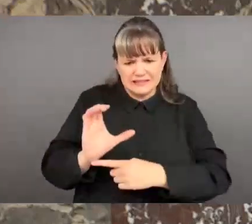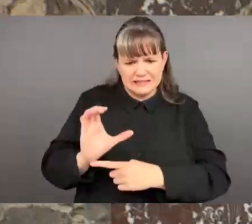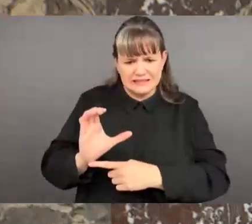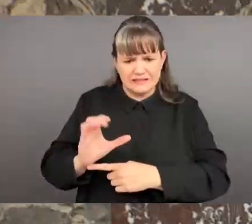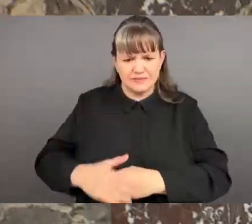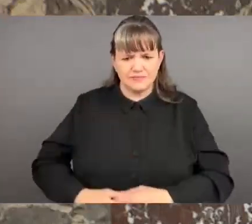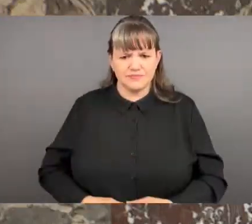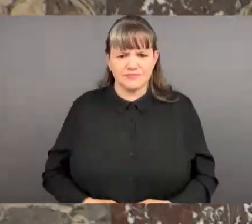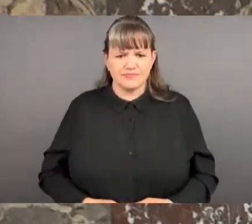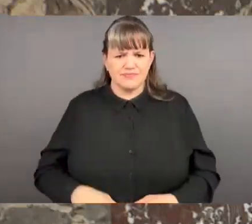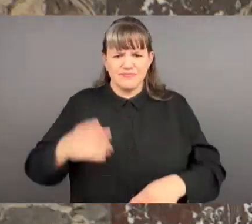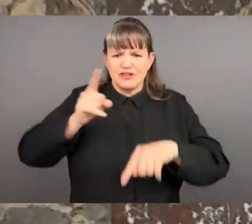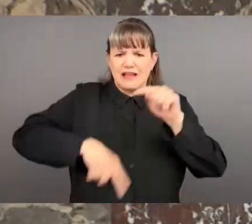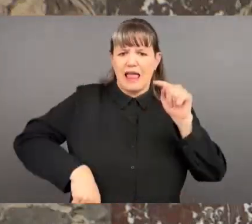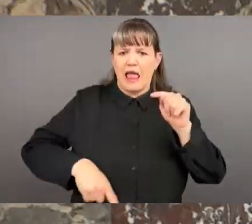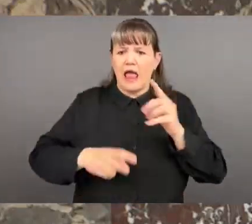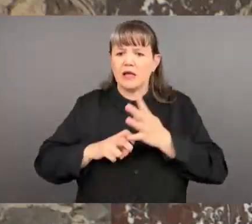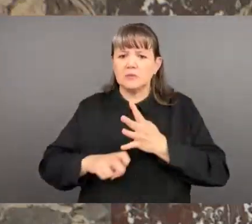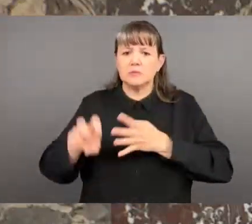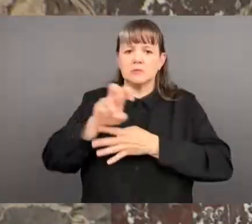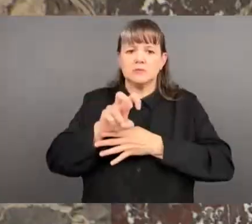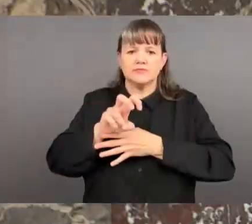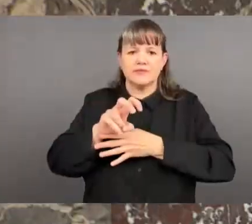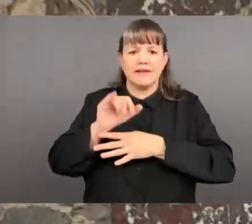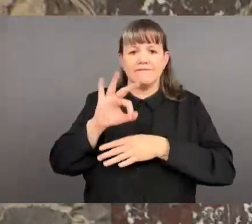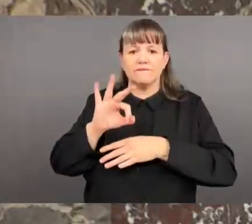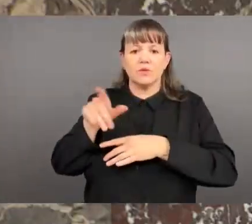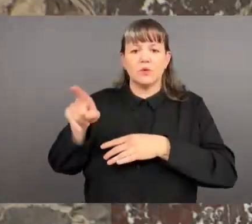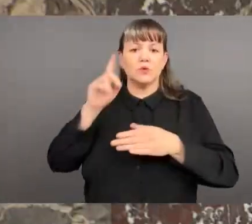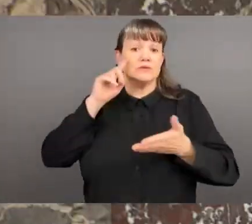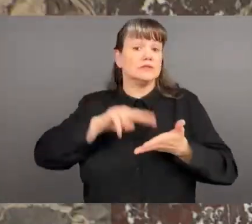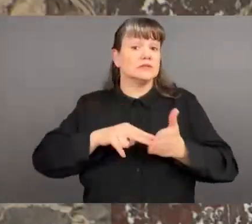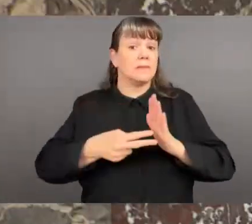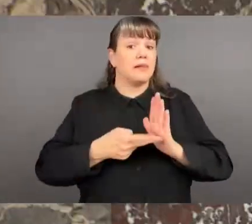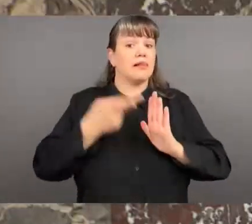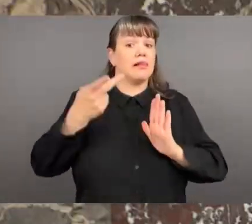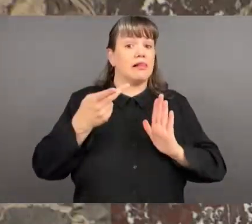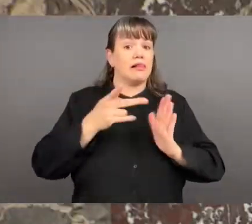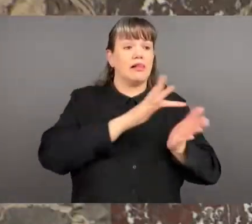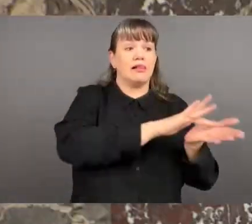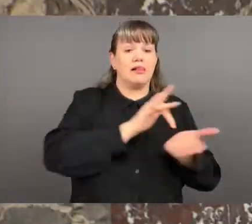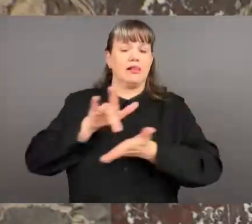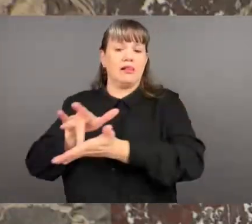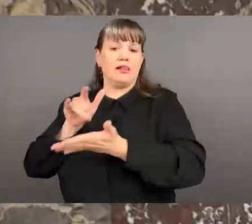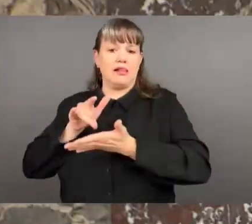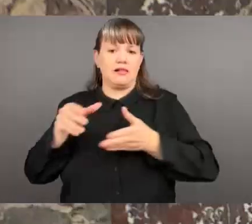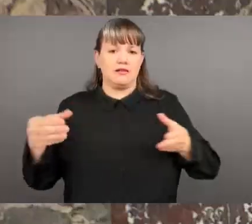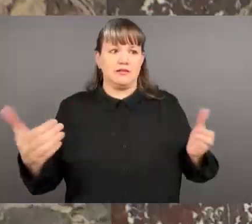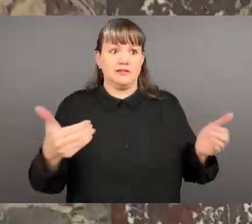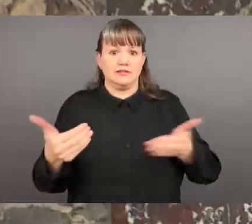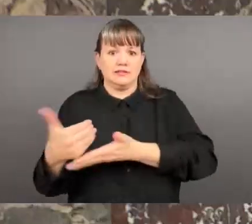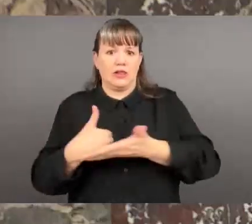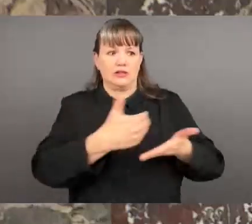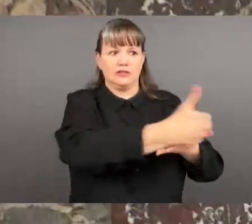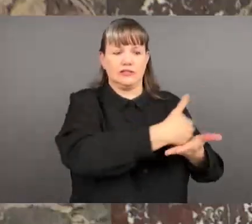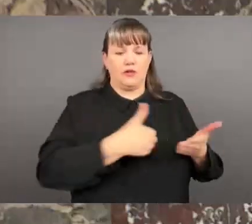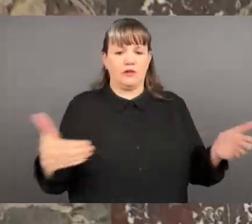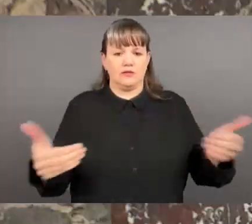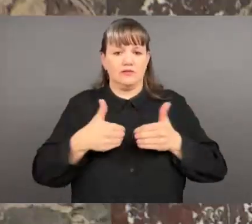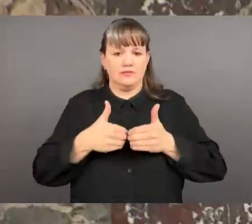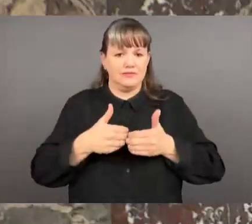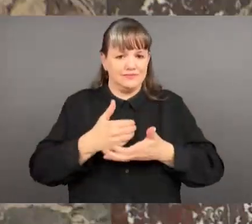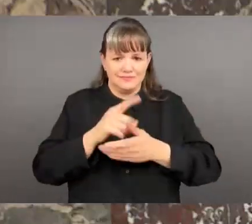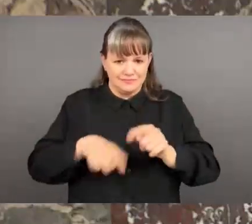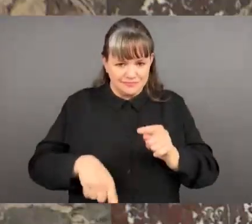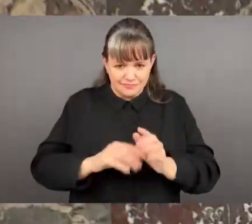for higher salaries for politicians, what you'll get, if you want to build this province, is a government that is committed